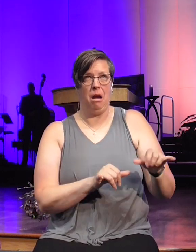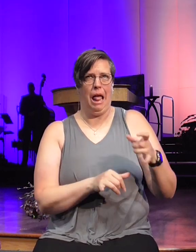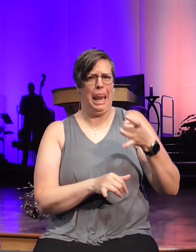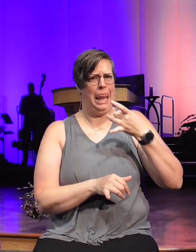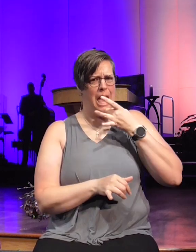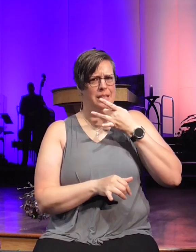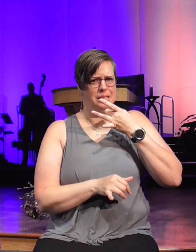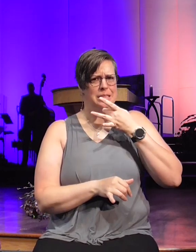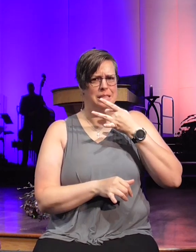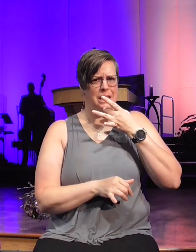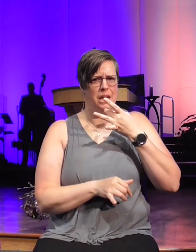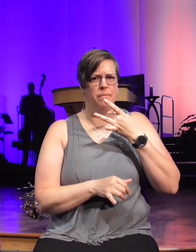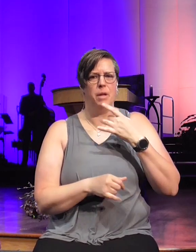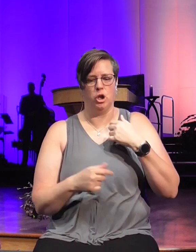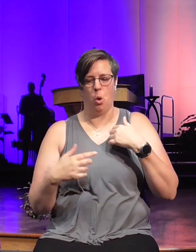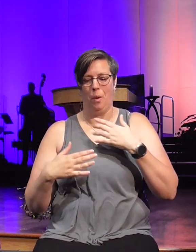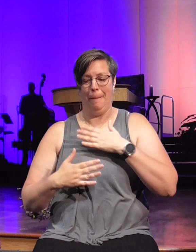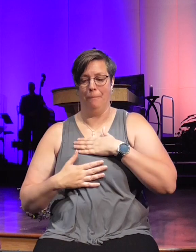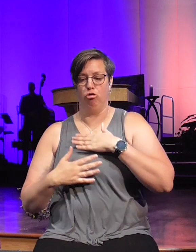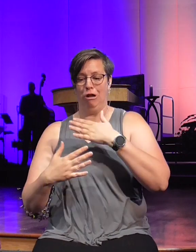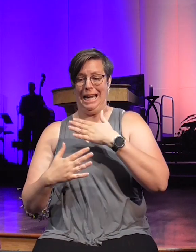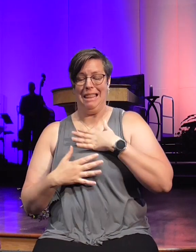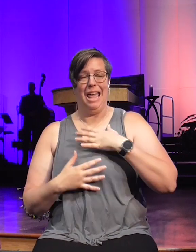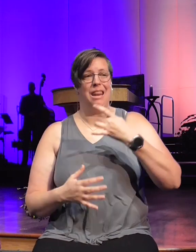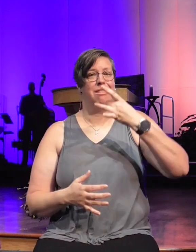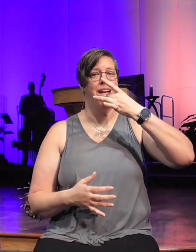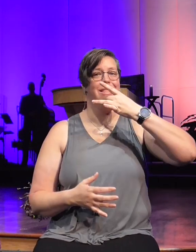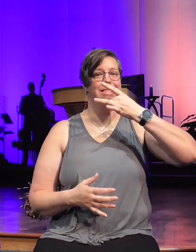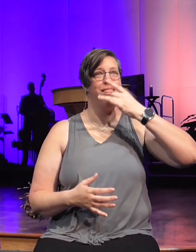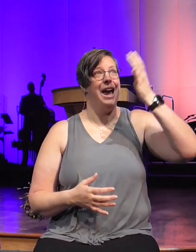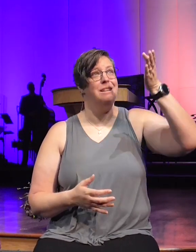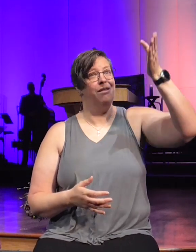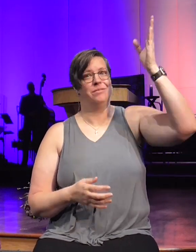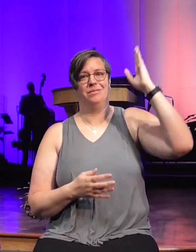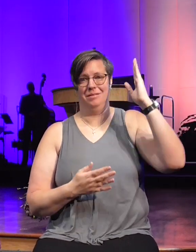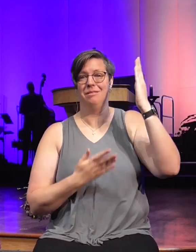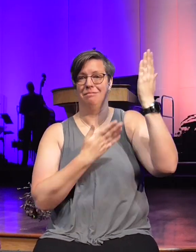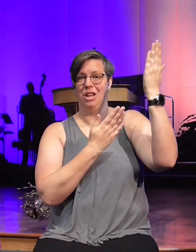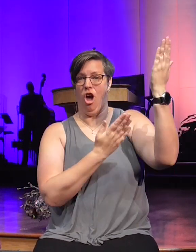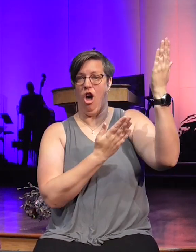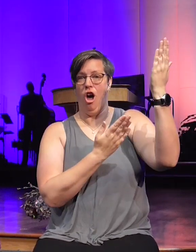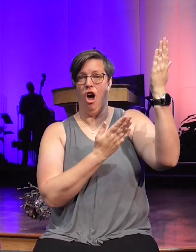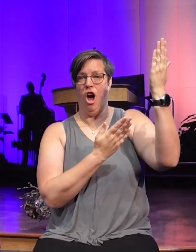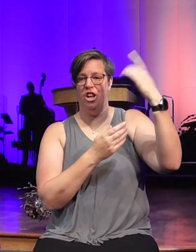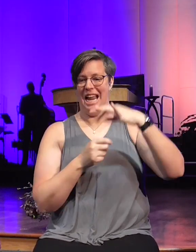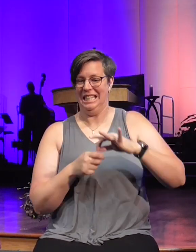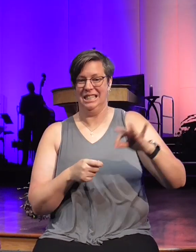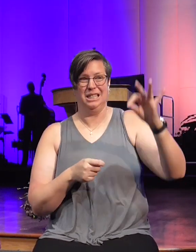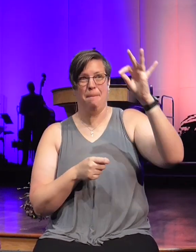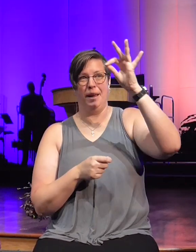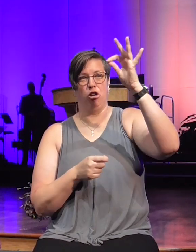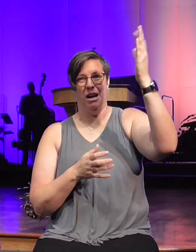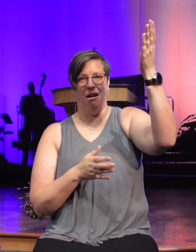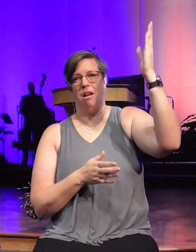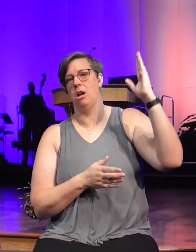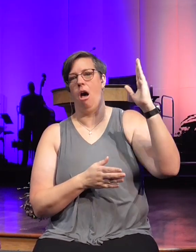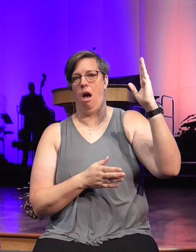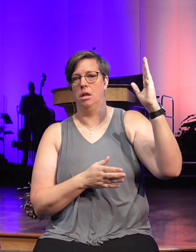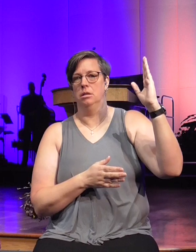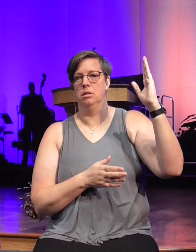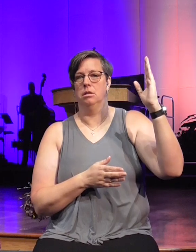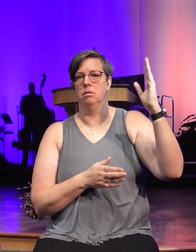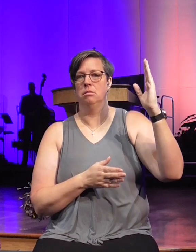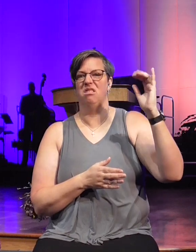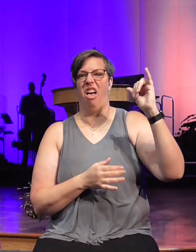And we breathe in that light, that divine light of the Creator, infinite Spirit, Almighty God,